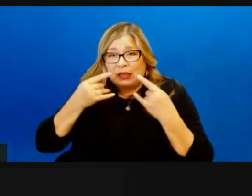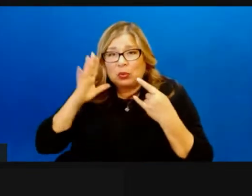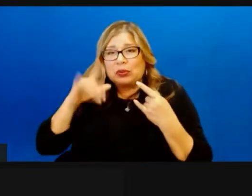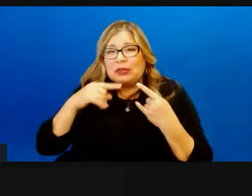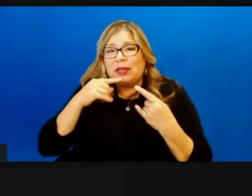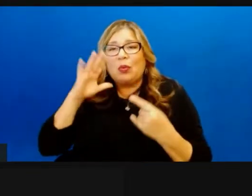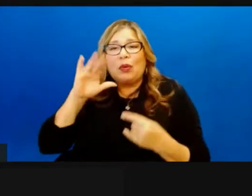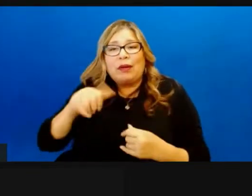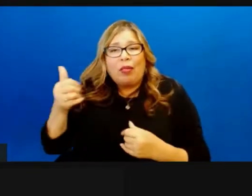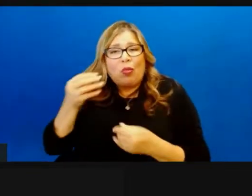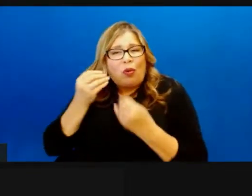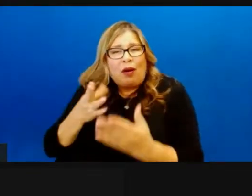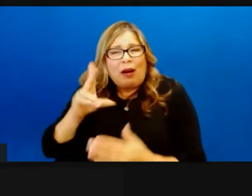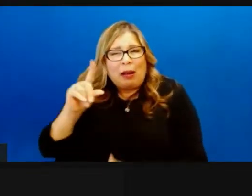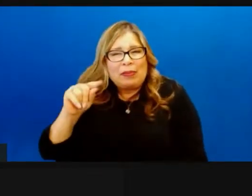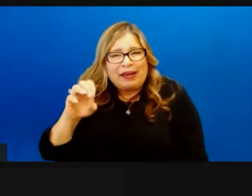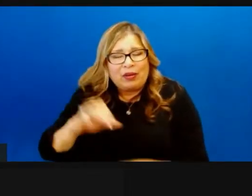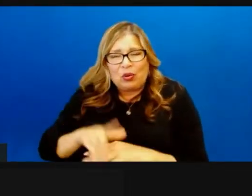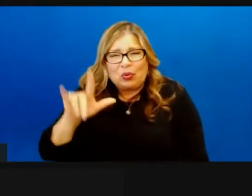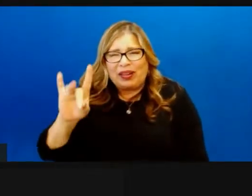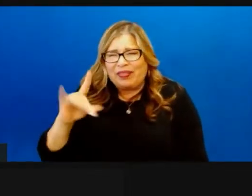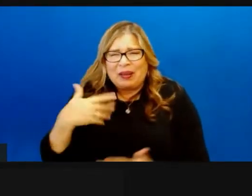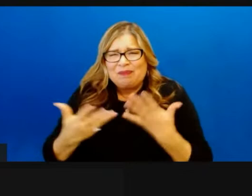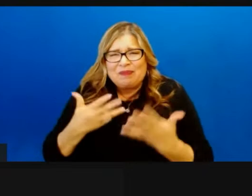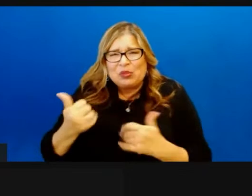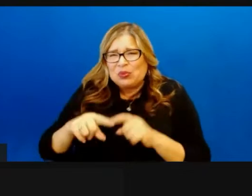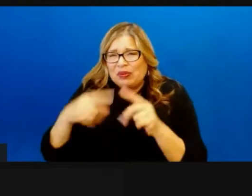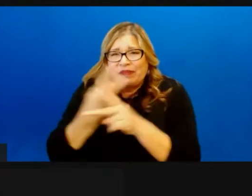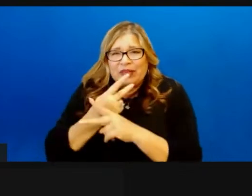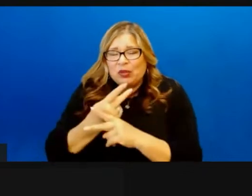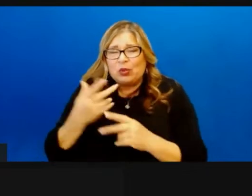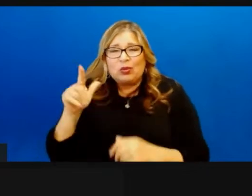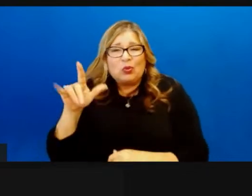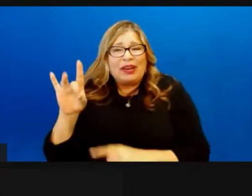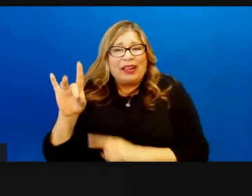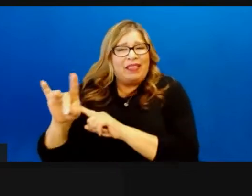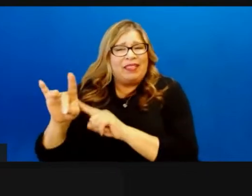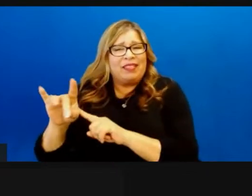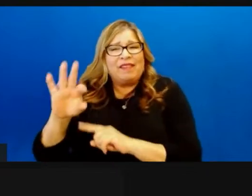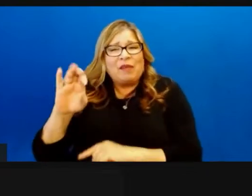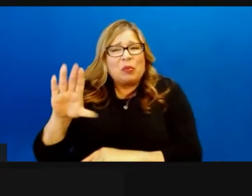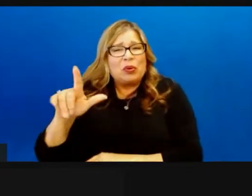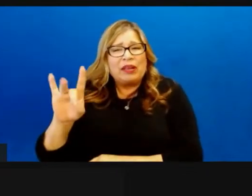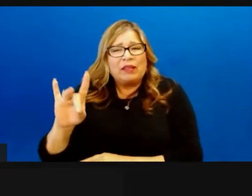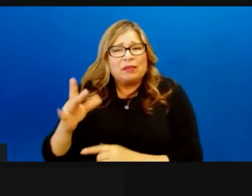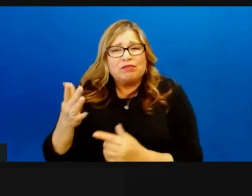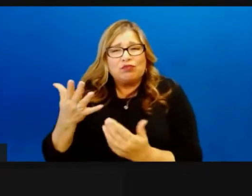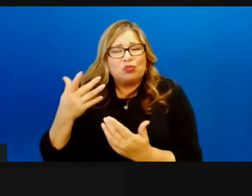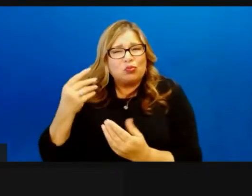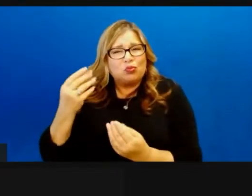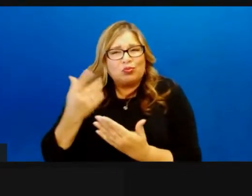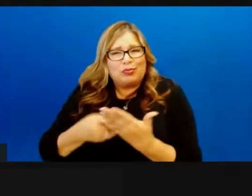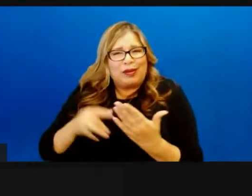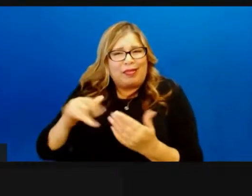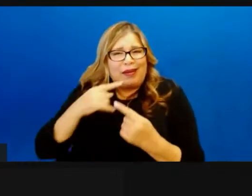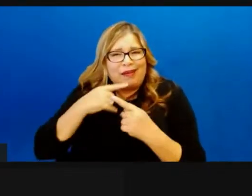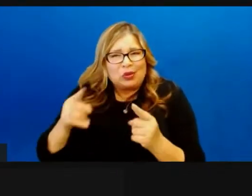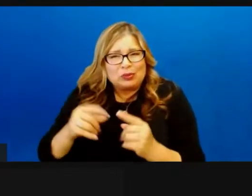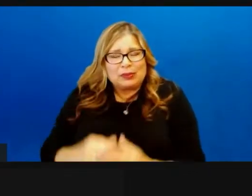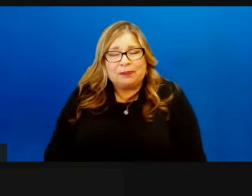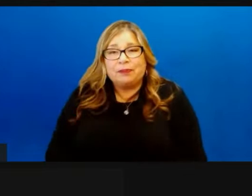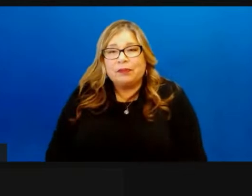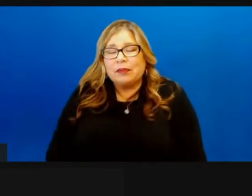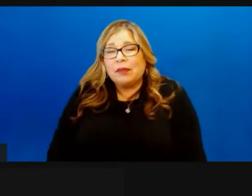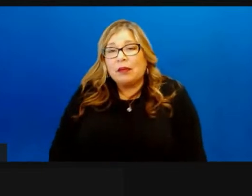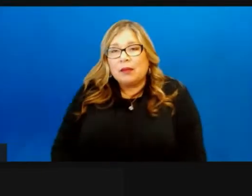how should we be thinking about this announcement? Yeah, no, thanks. So just to be clear, no change today,